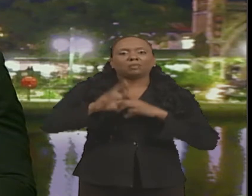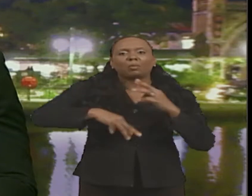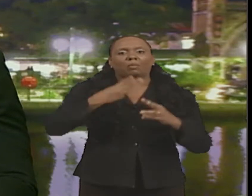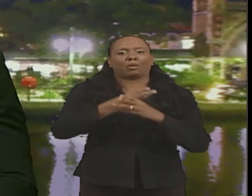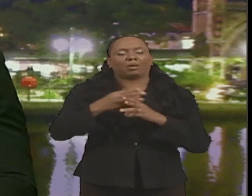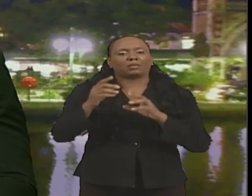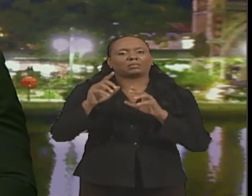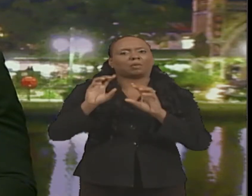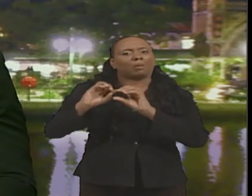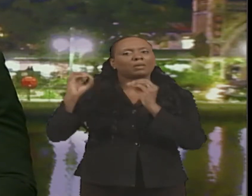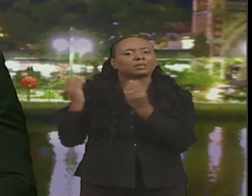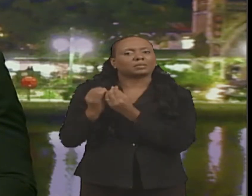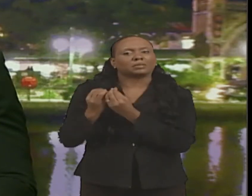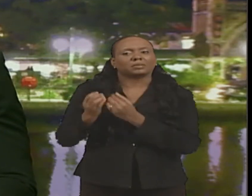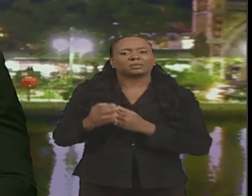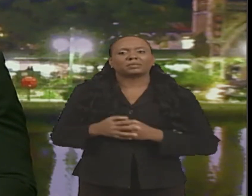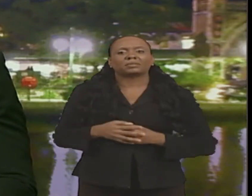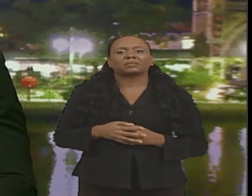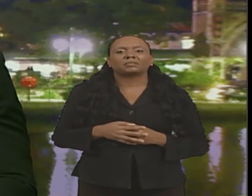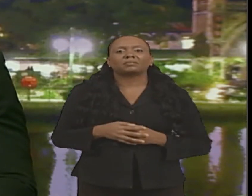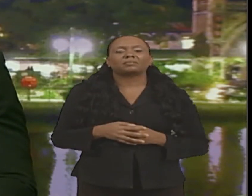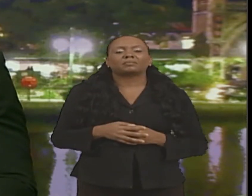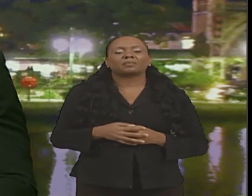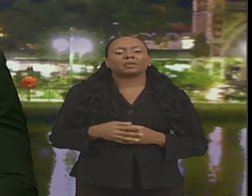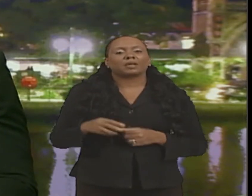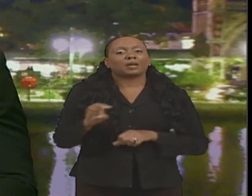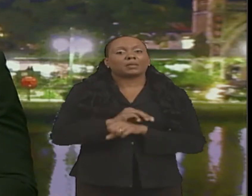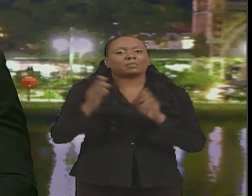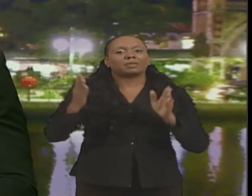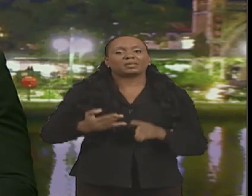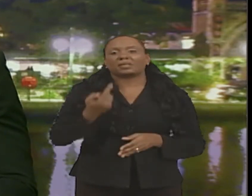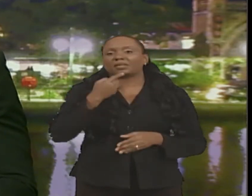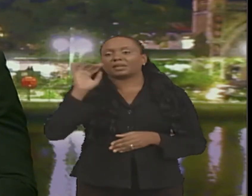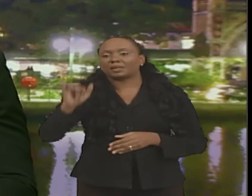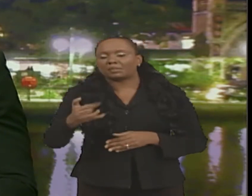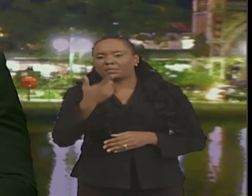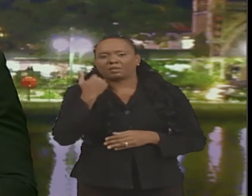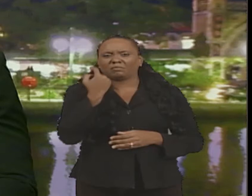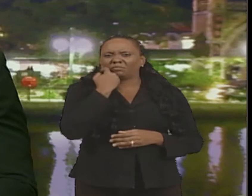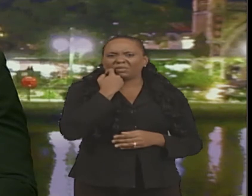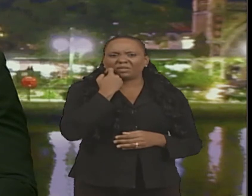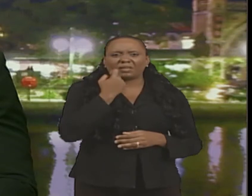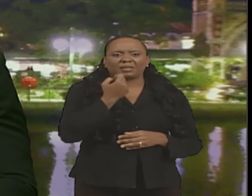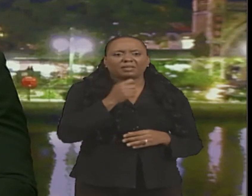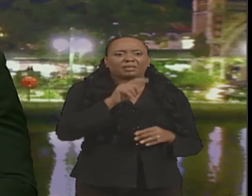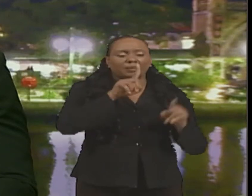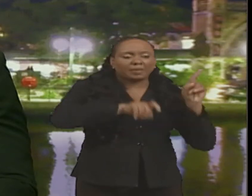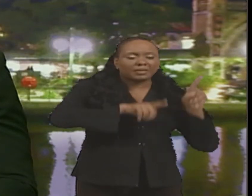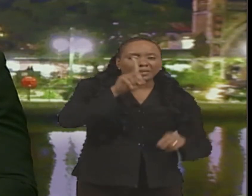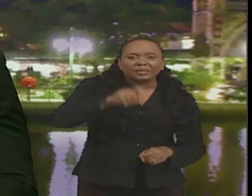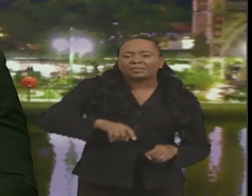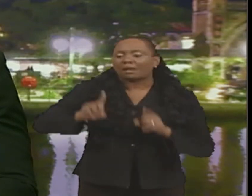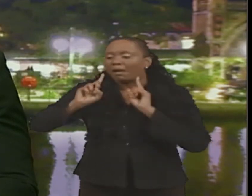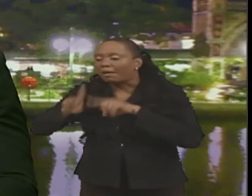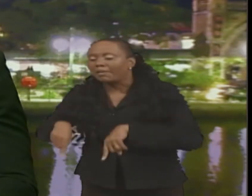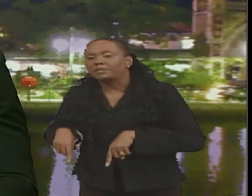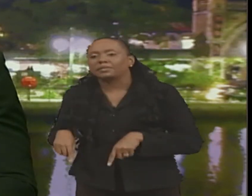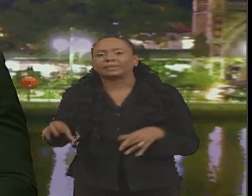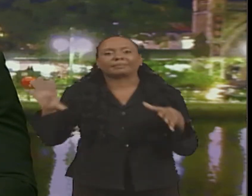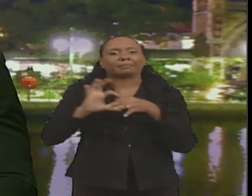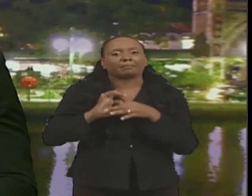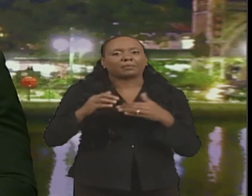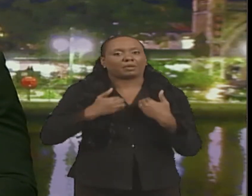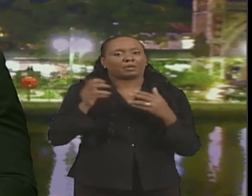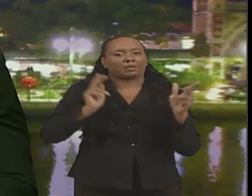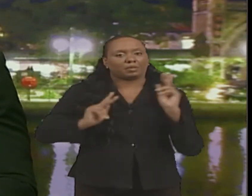Sutherland, made the comment during the question and answer segment at the launch of a recent youth entrepreneurship initiative. Minister